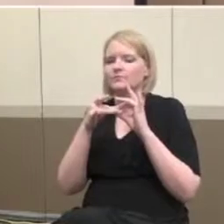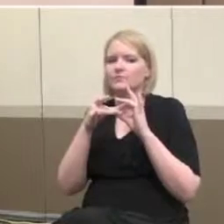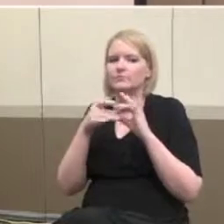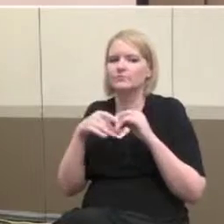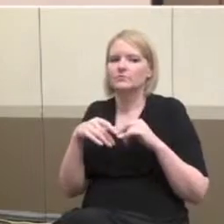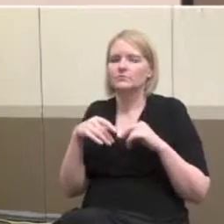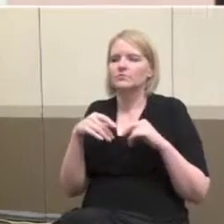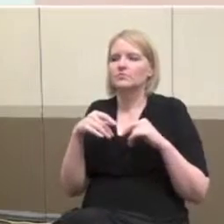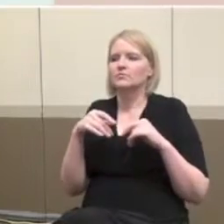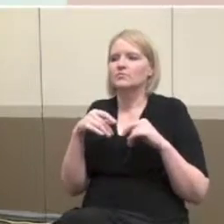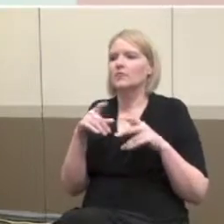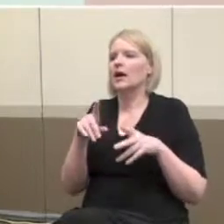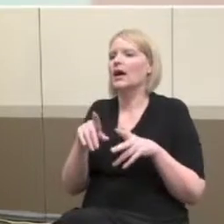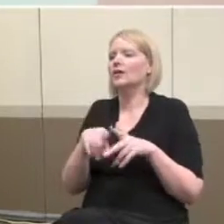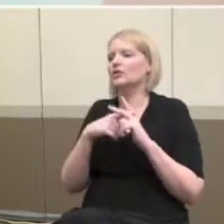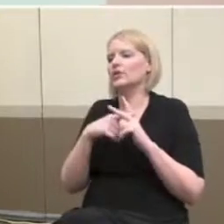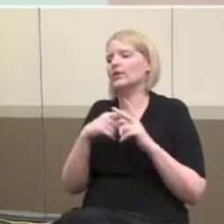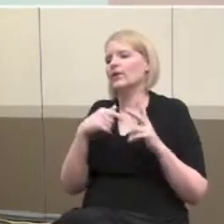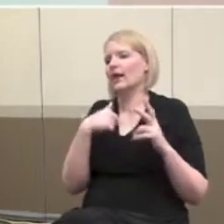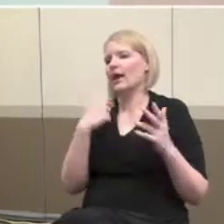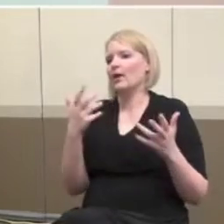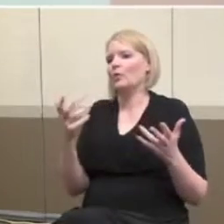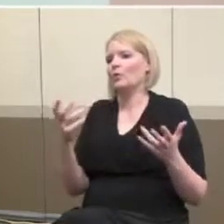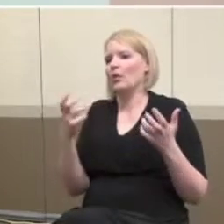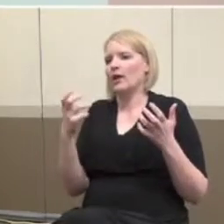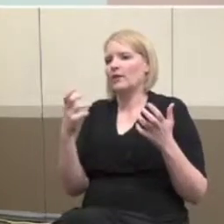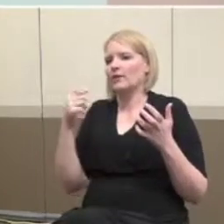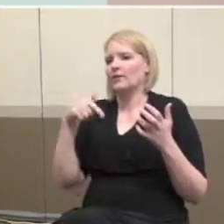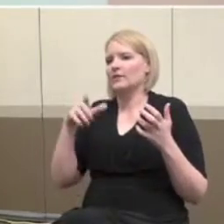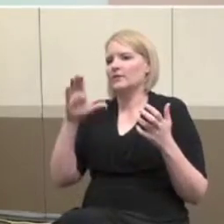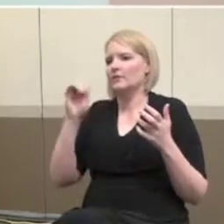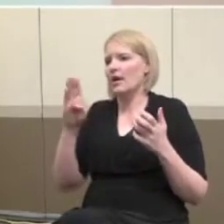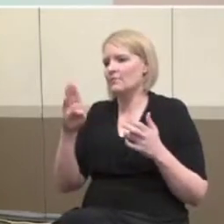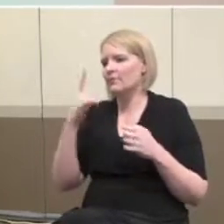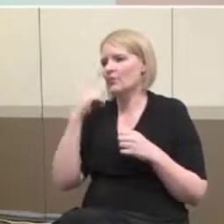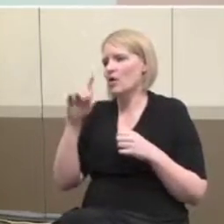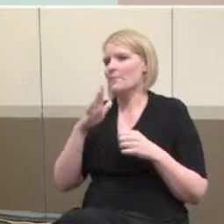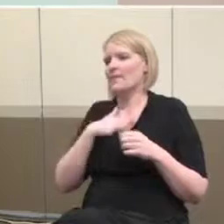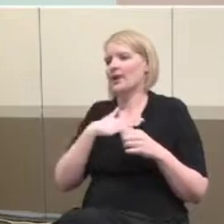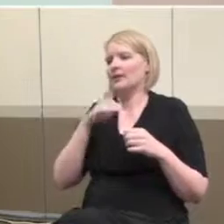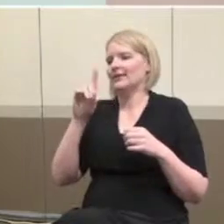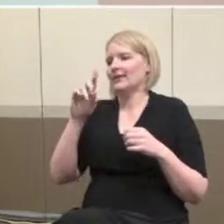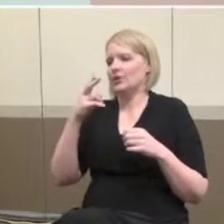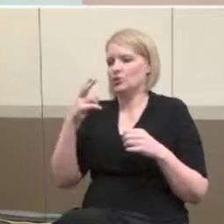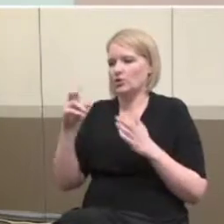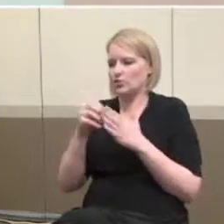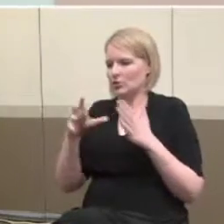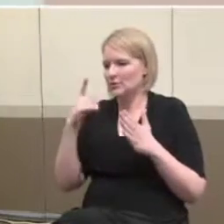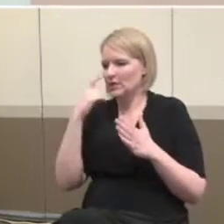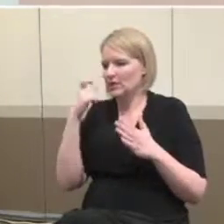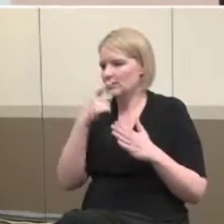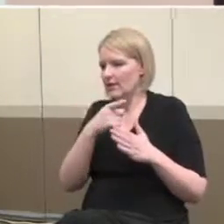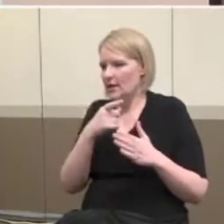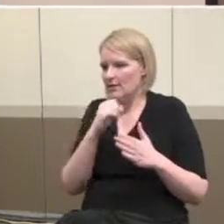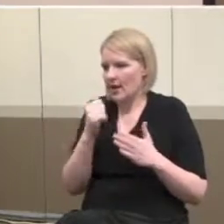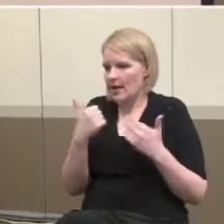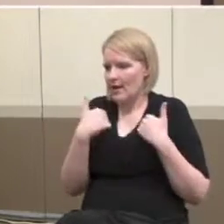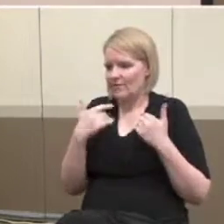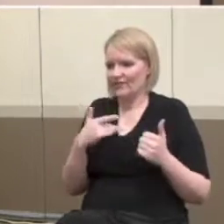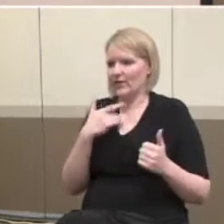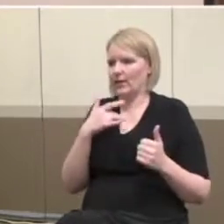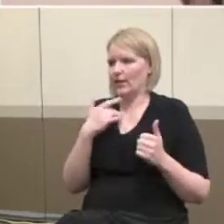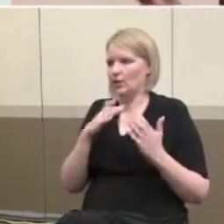bond. Initially, again, I wanted this club for my DHH students because they were missing a sense of